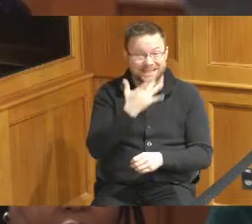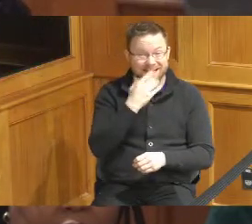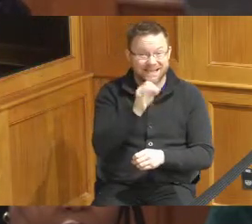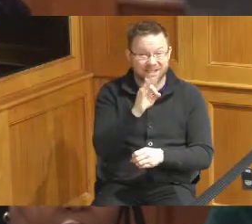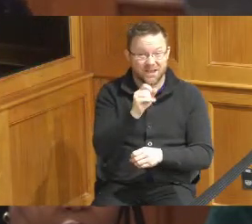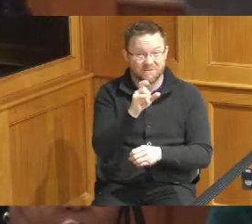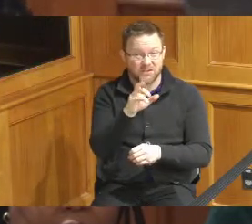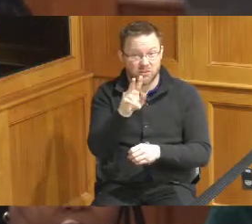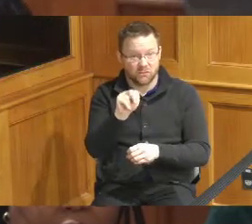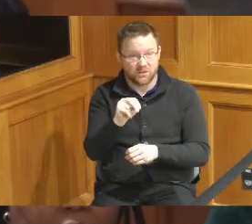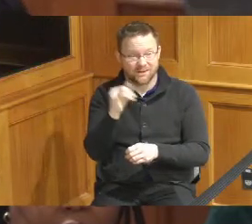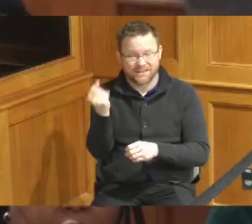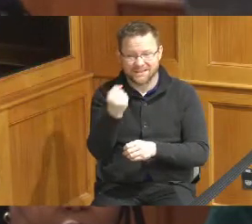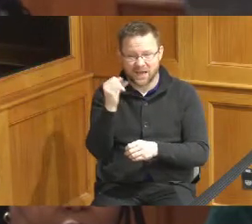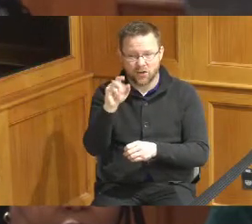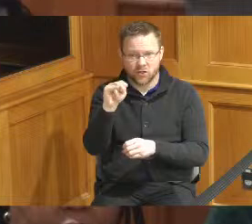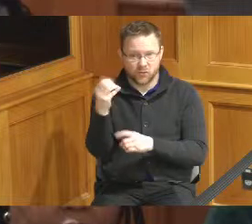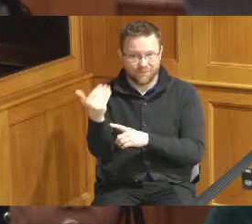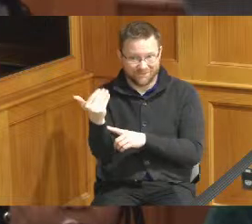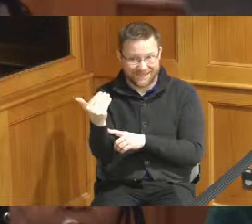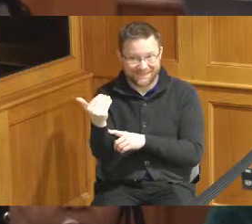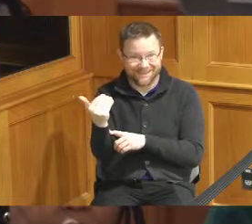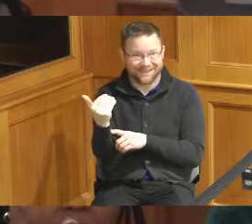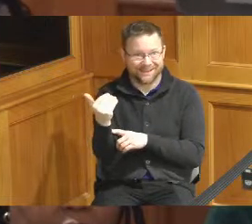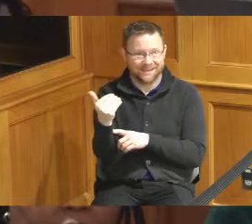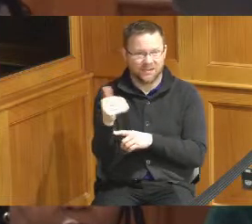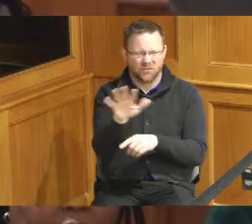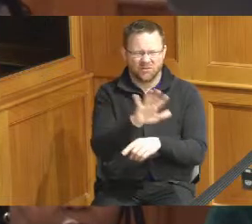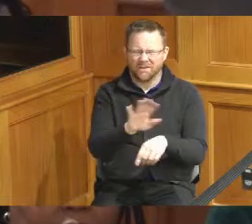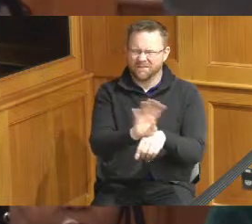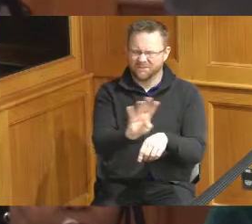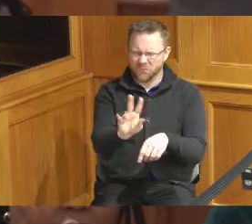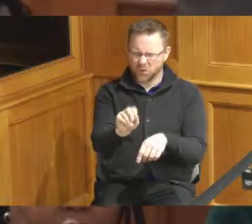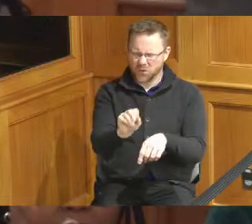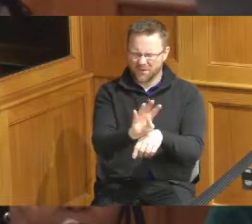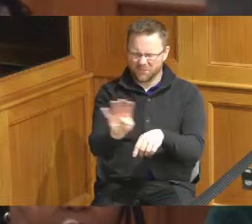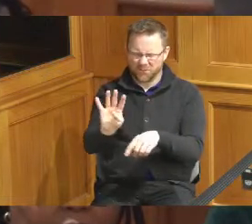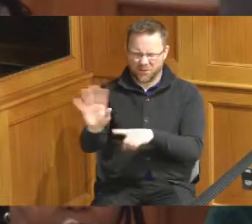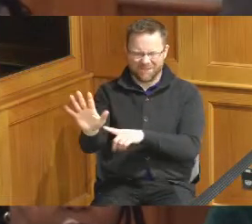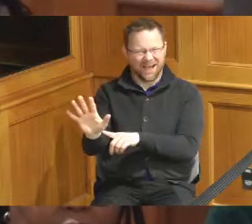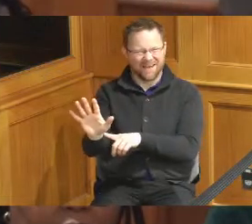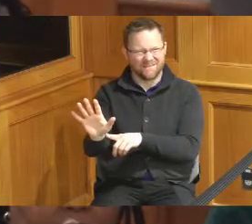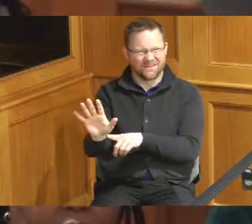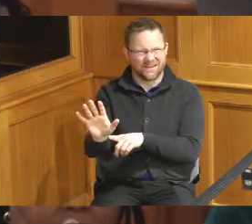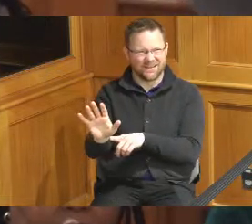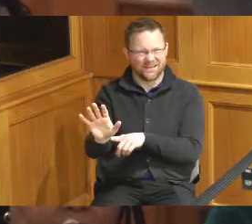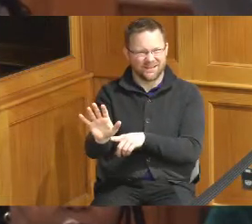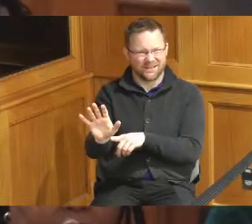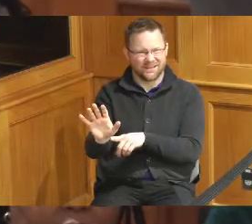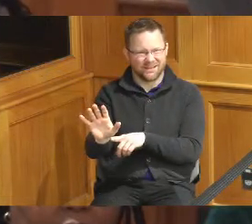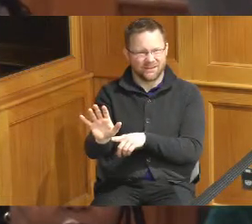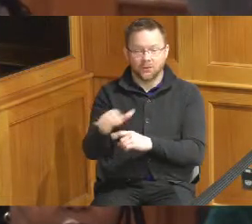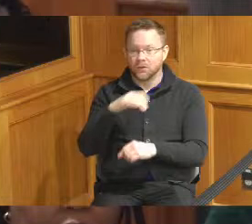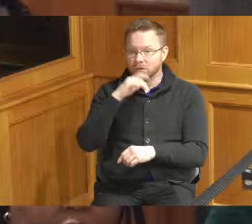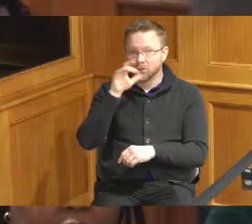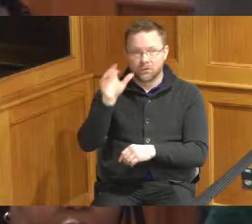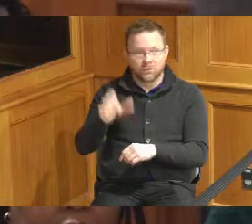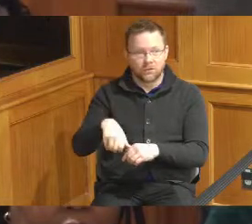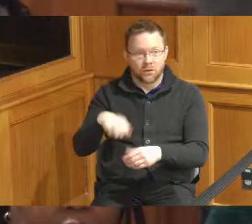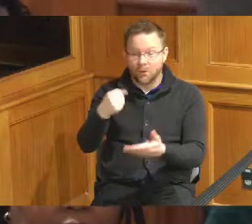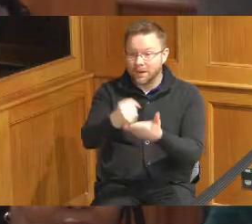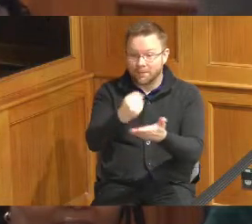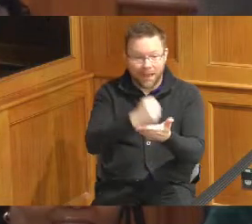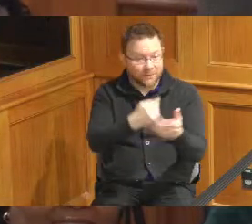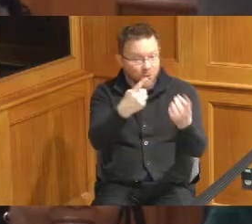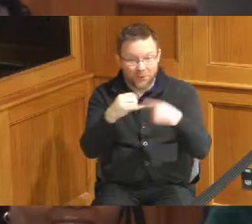Saturday, June the 15th, around 4:30, 4:45. We don't need a passport to come to